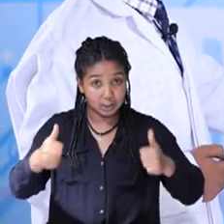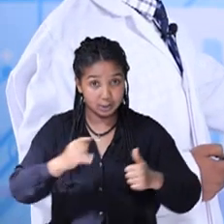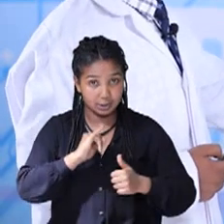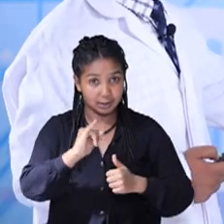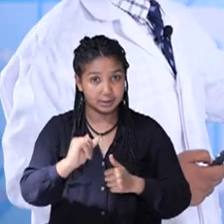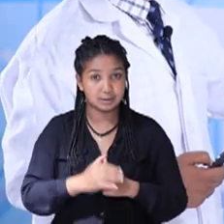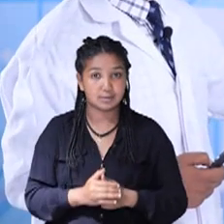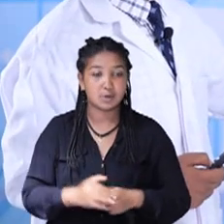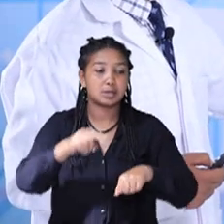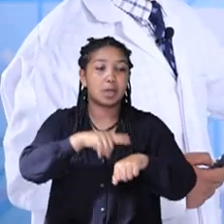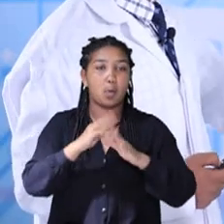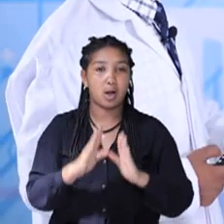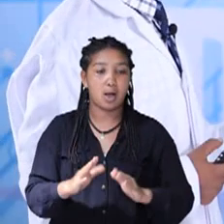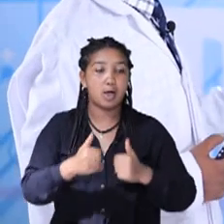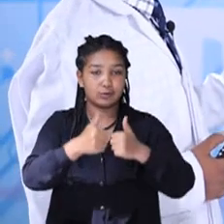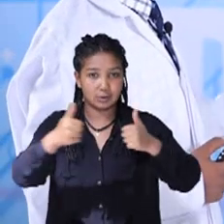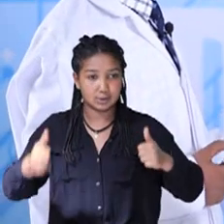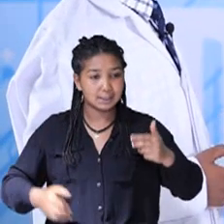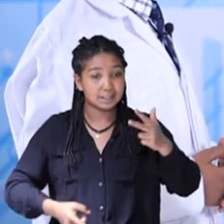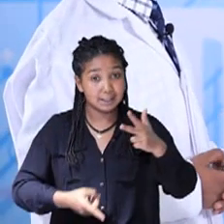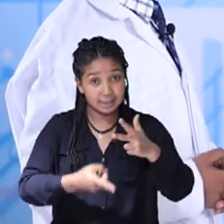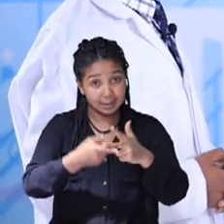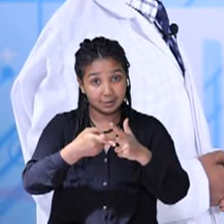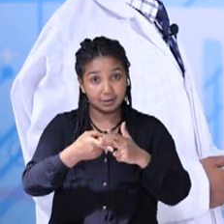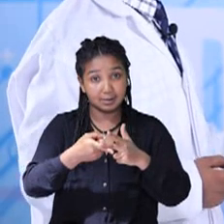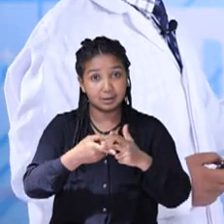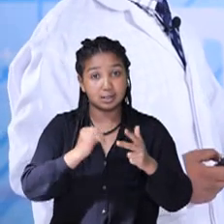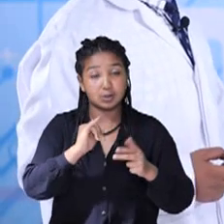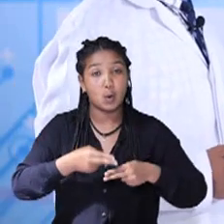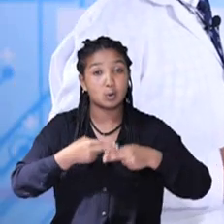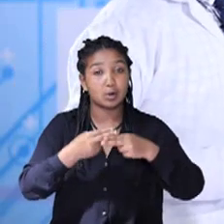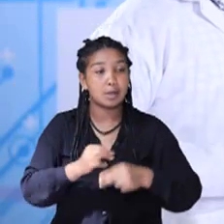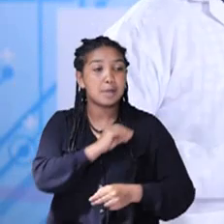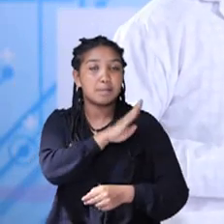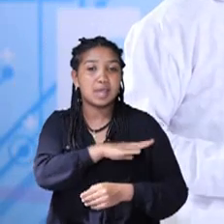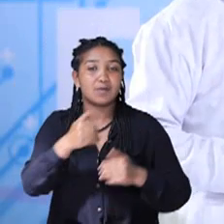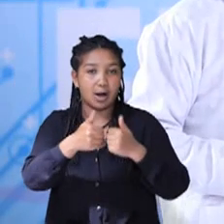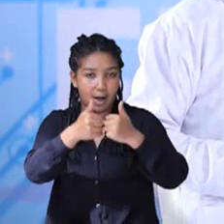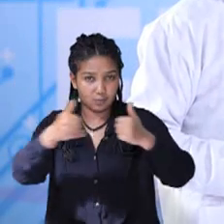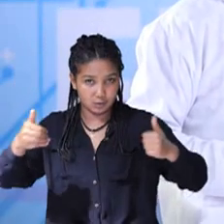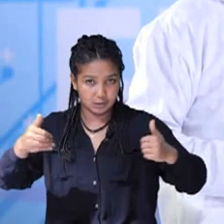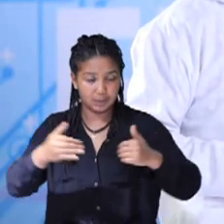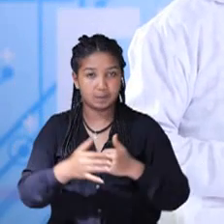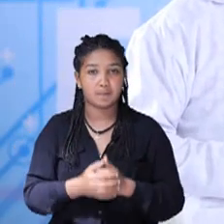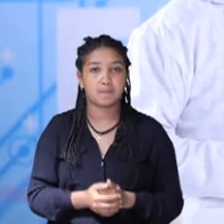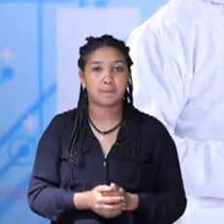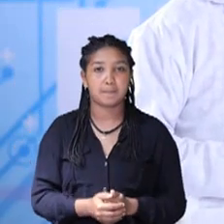is temporal isolation. The third one is behavioral isolation.